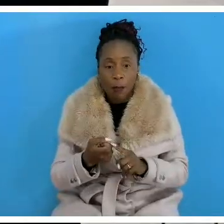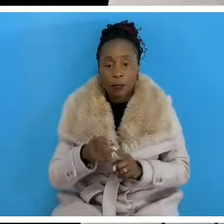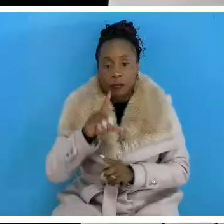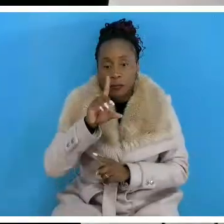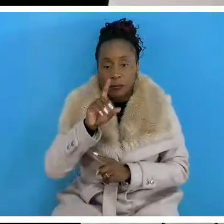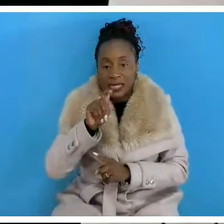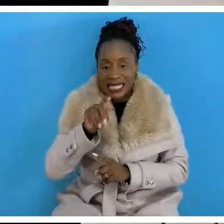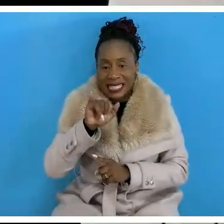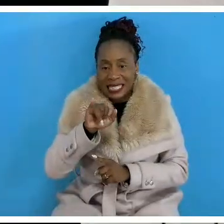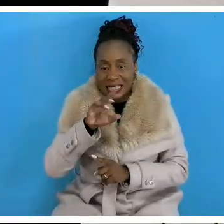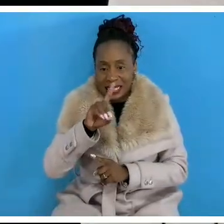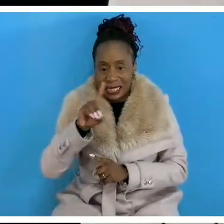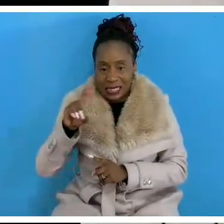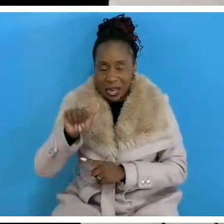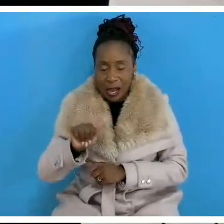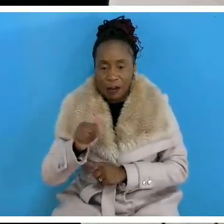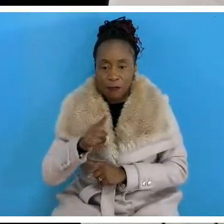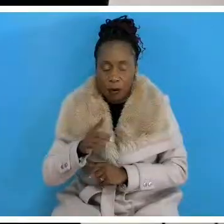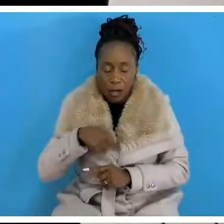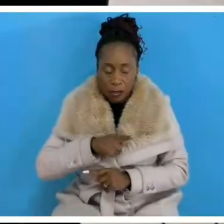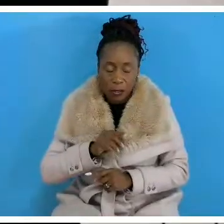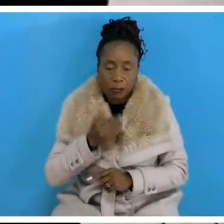much.